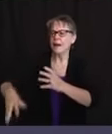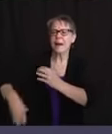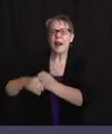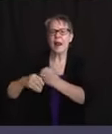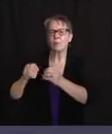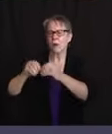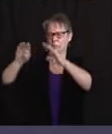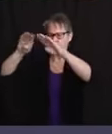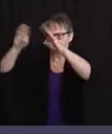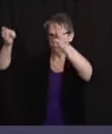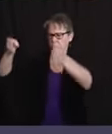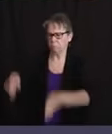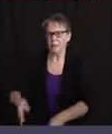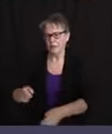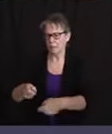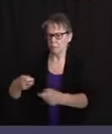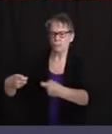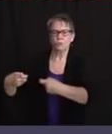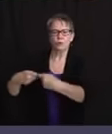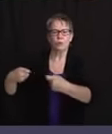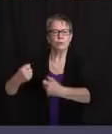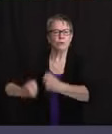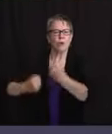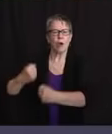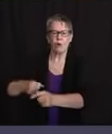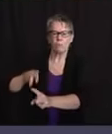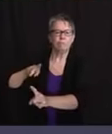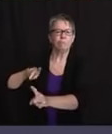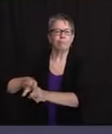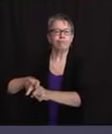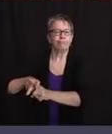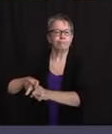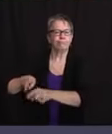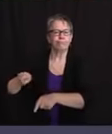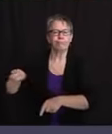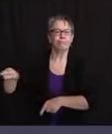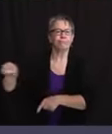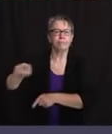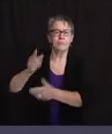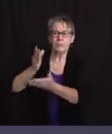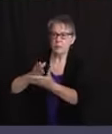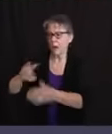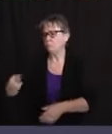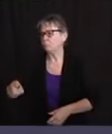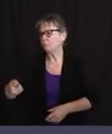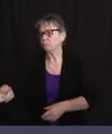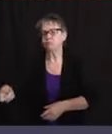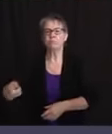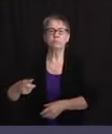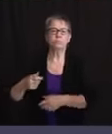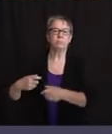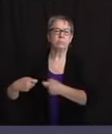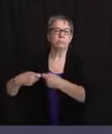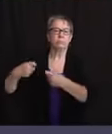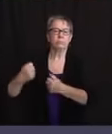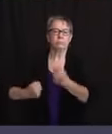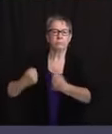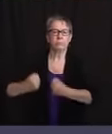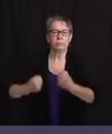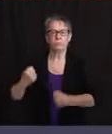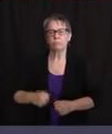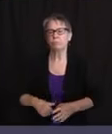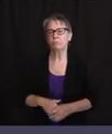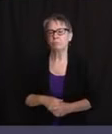I think we're the 7th state in the nation on electric vehicle sales and the 49th in the infrastructure